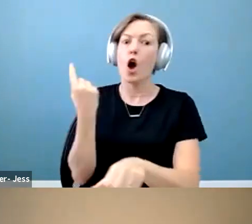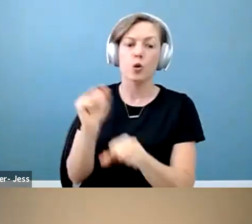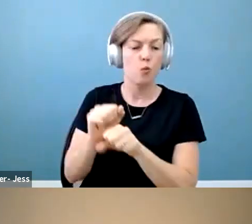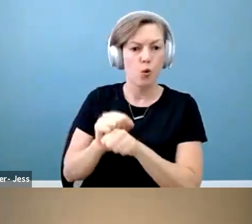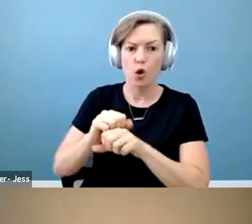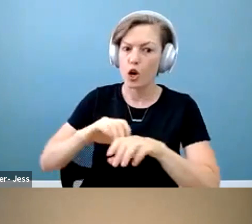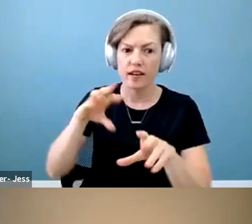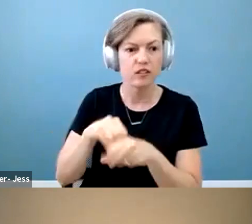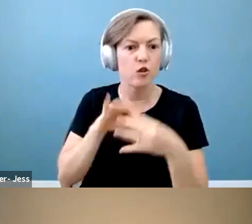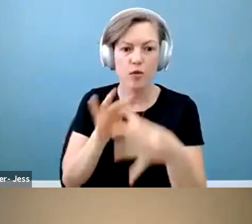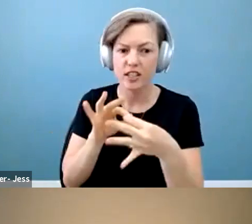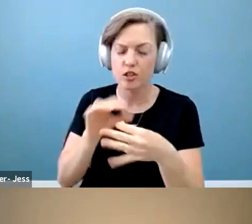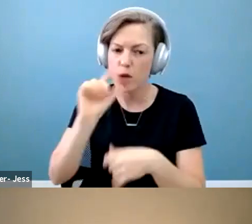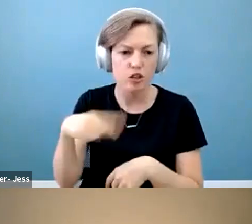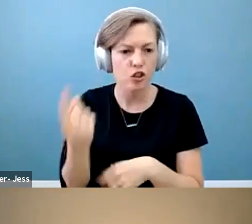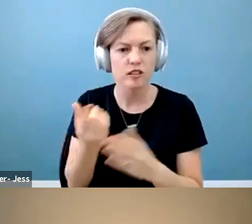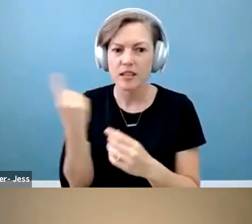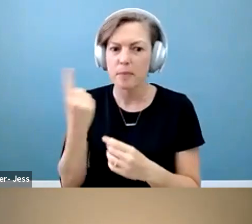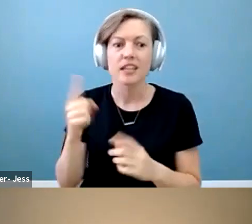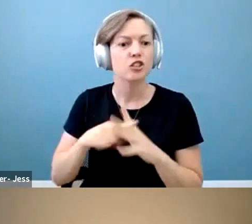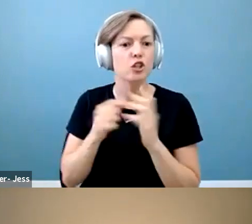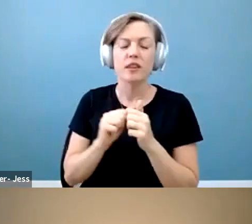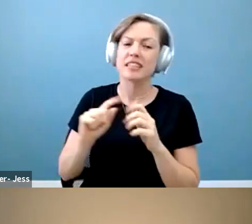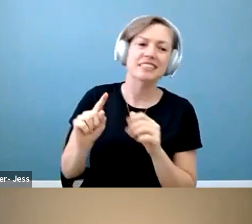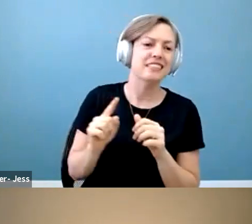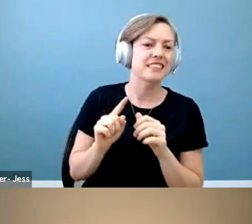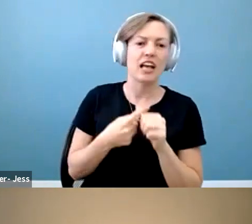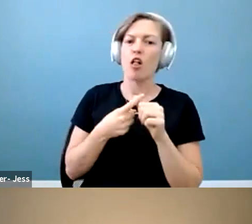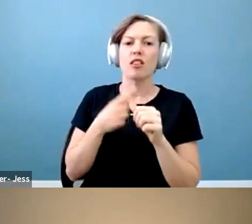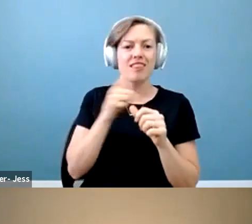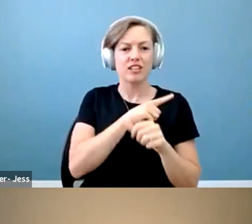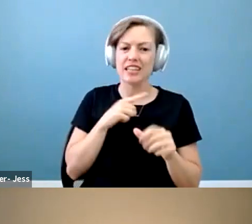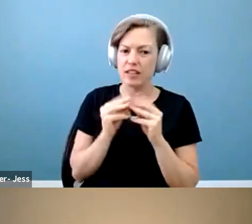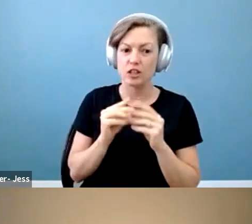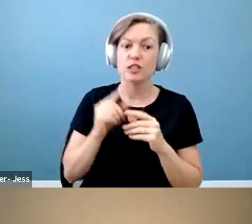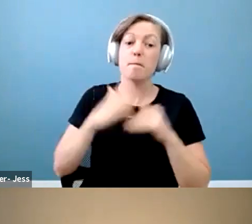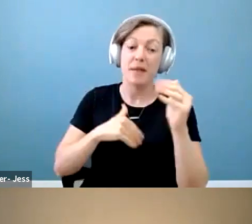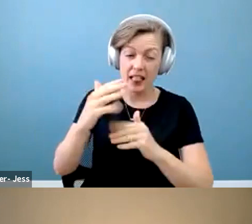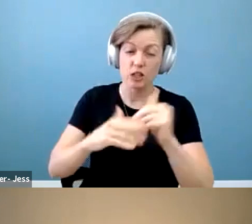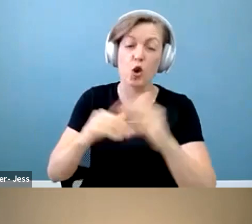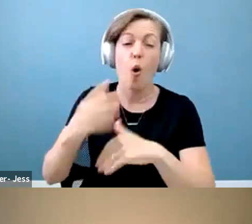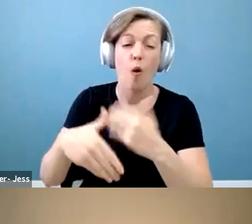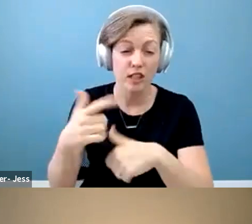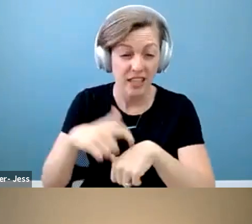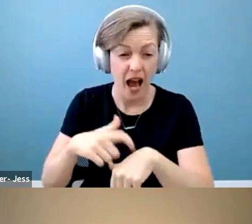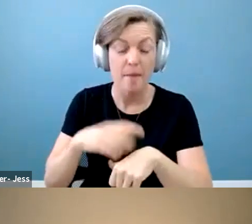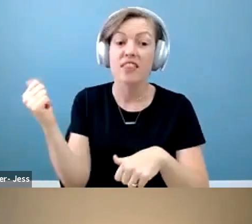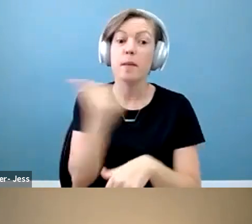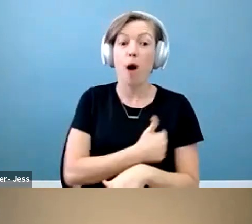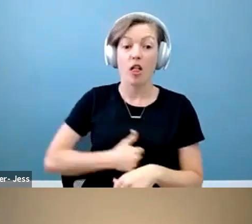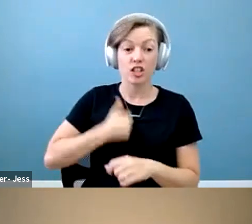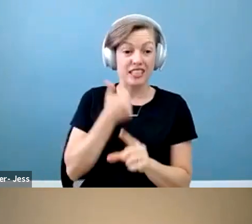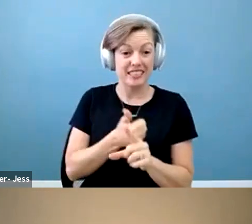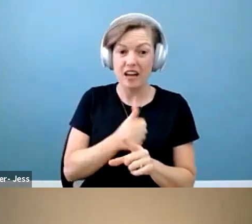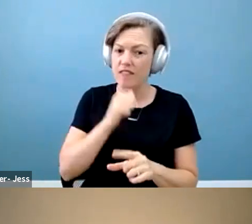into the relationships. It's not just something that starts with a single legislative session. It's actually built over time, and that the apology itself is